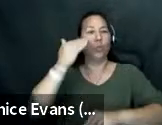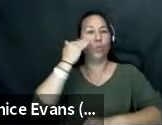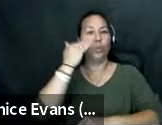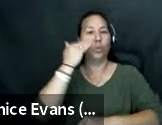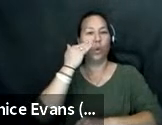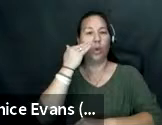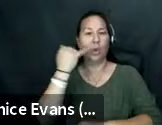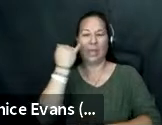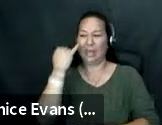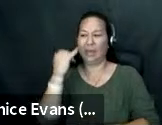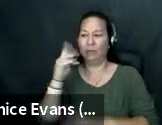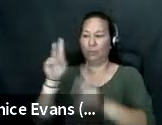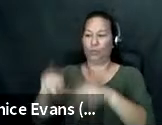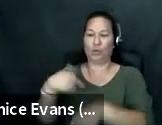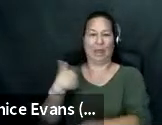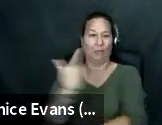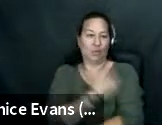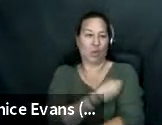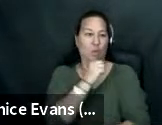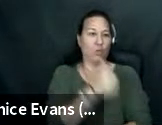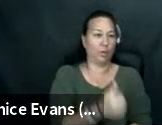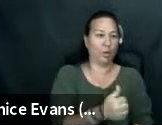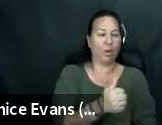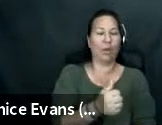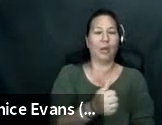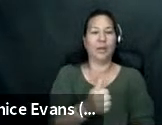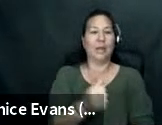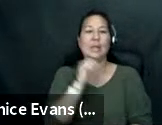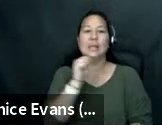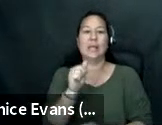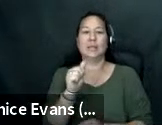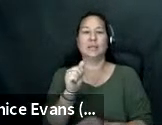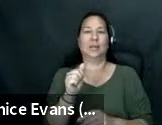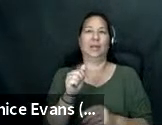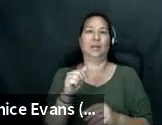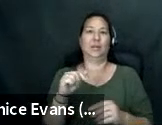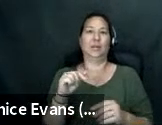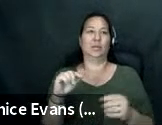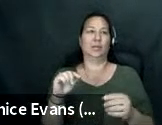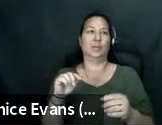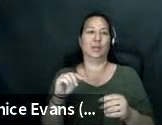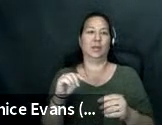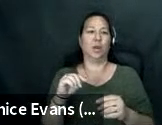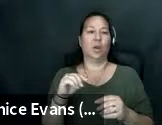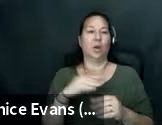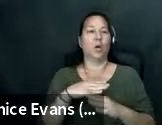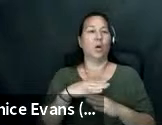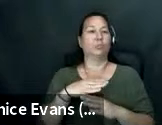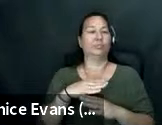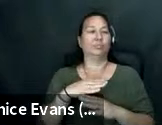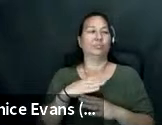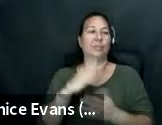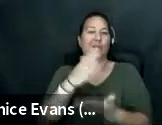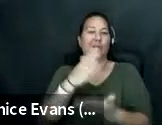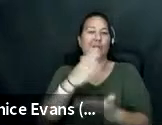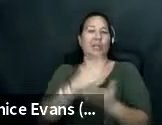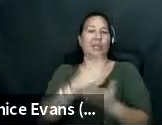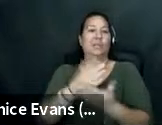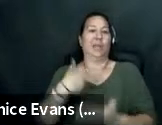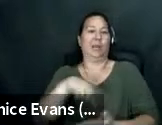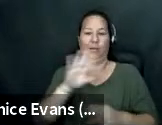the guidance from being put in place. Certainly people who are, people may choose